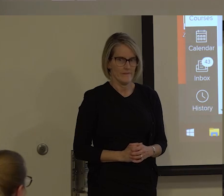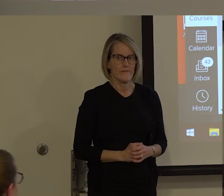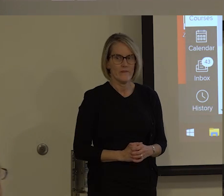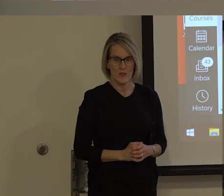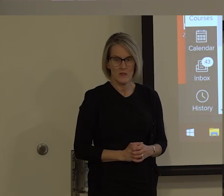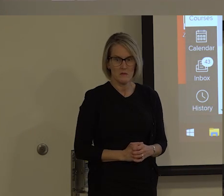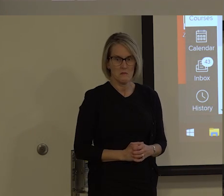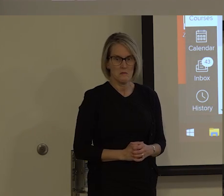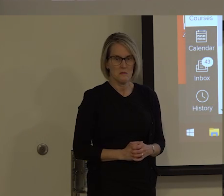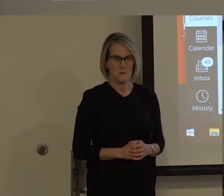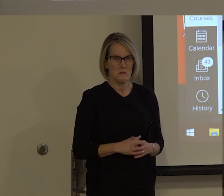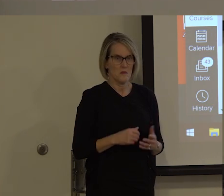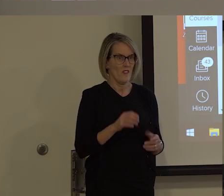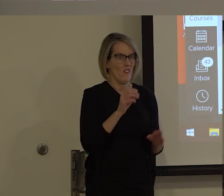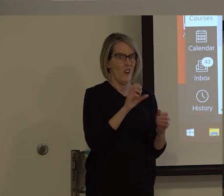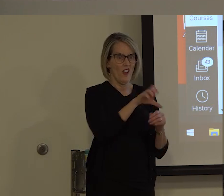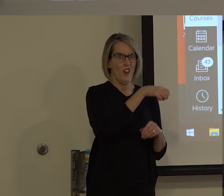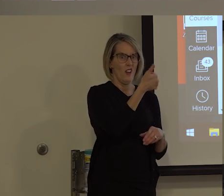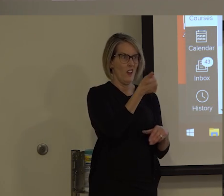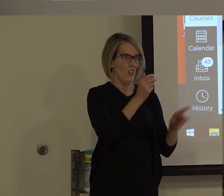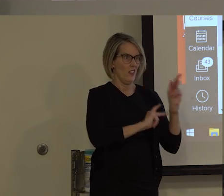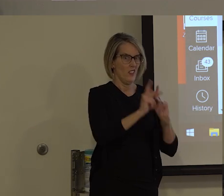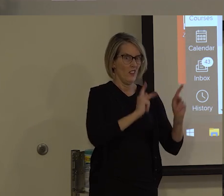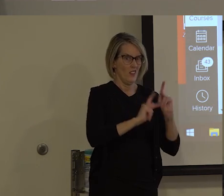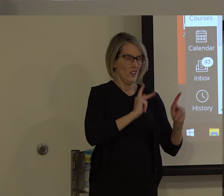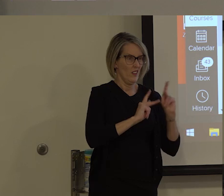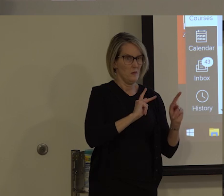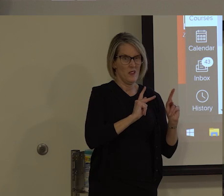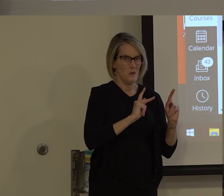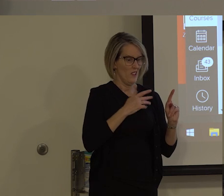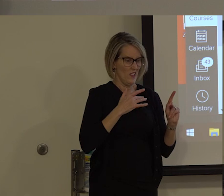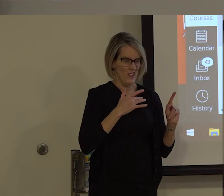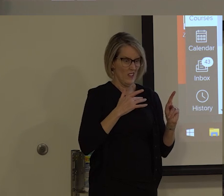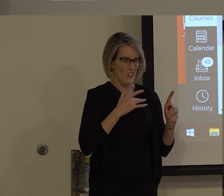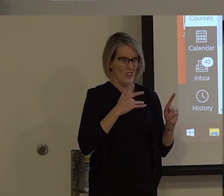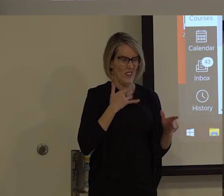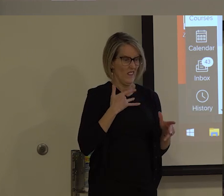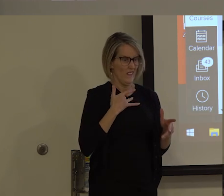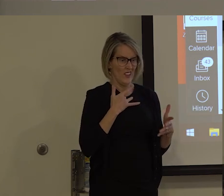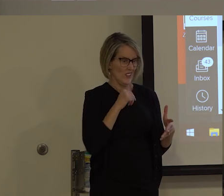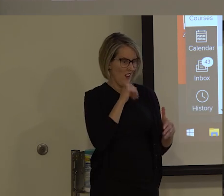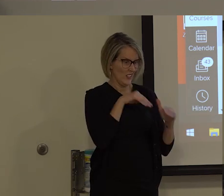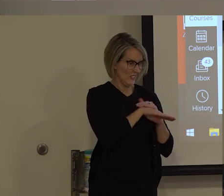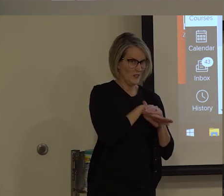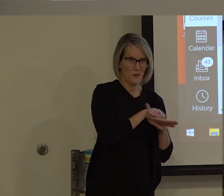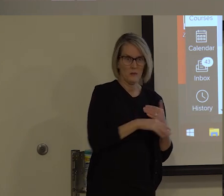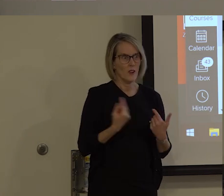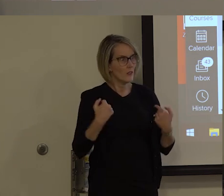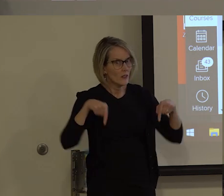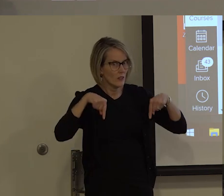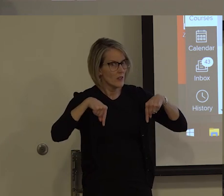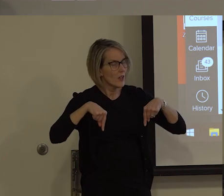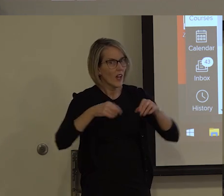For basically everyone else, it is deemed inaccessible, but our office has made the argument that we need this for practicing languages,